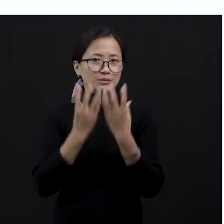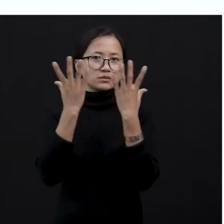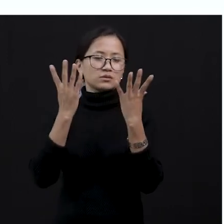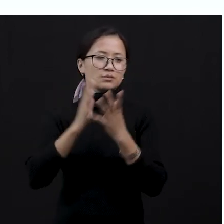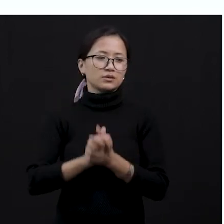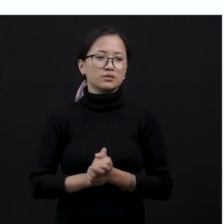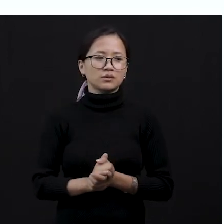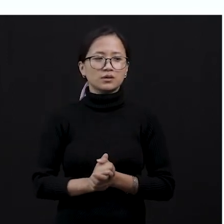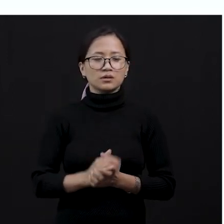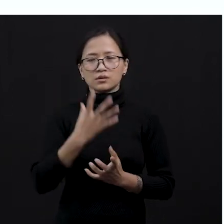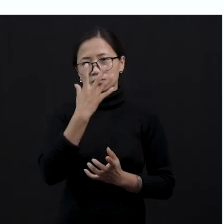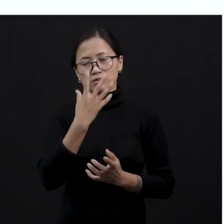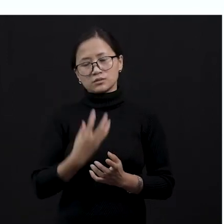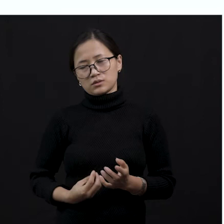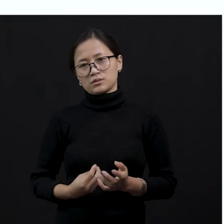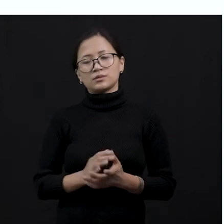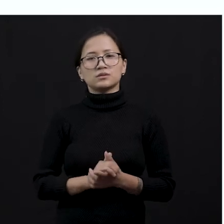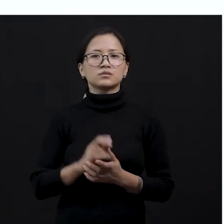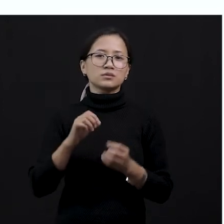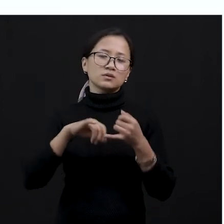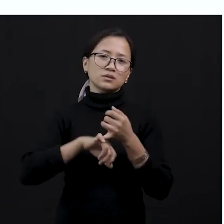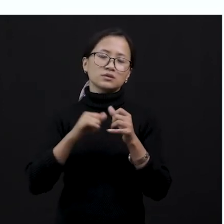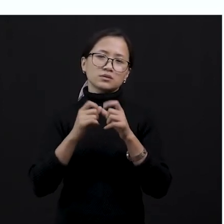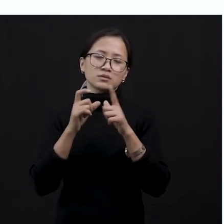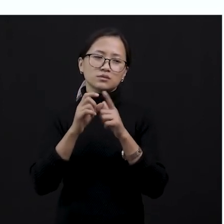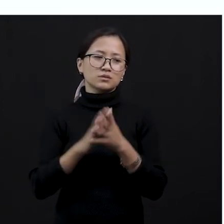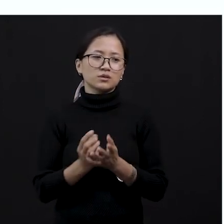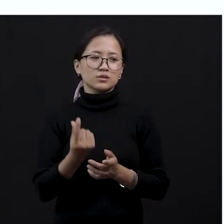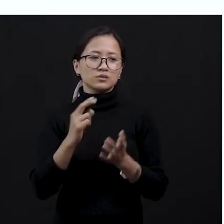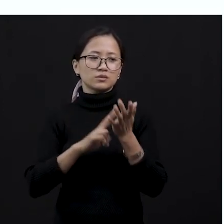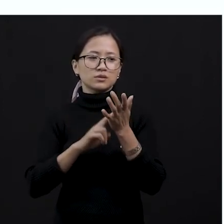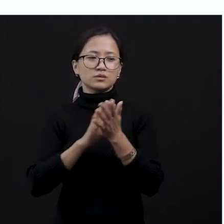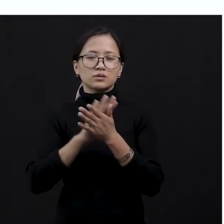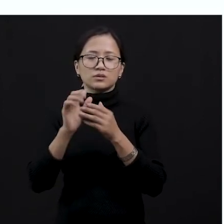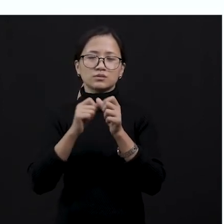J-O-Y-O-U-S, joyous. Now, sad means unhappy,